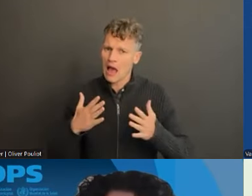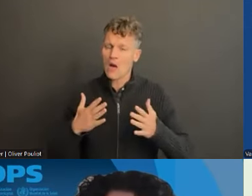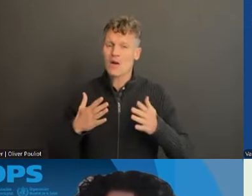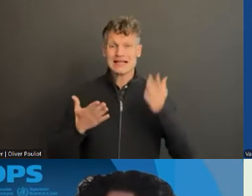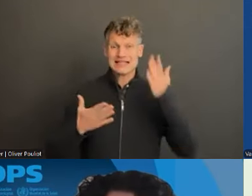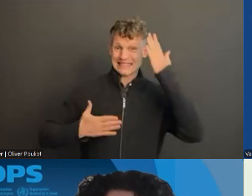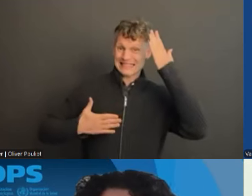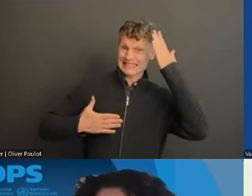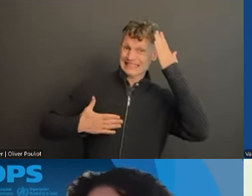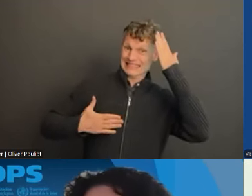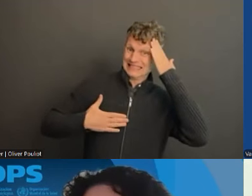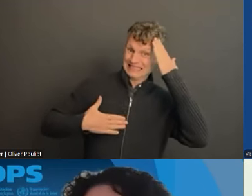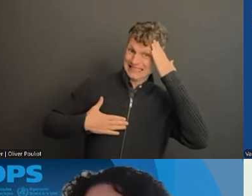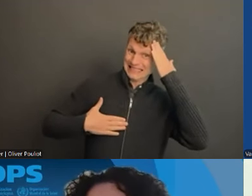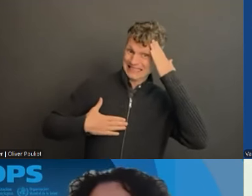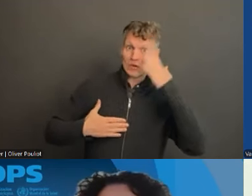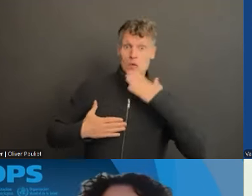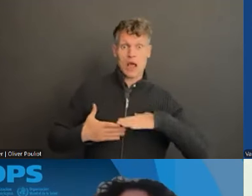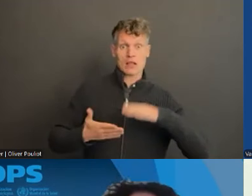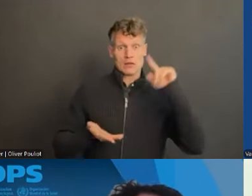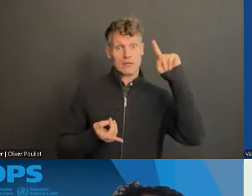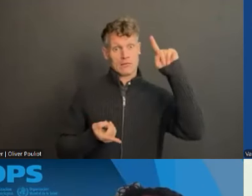Elimination Initiative? Over to you.